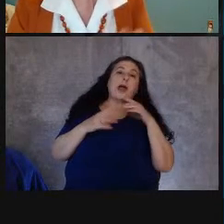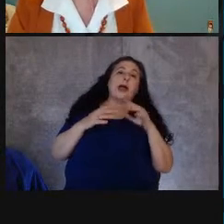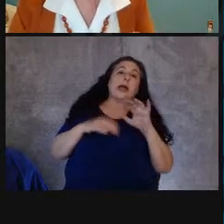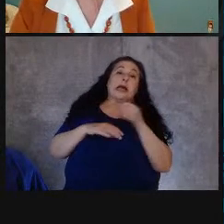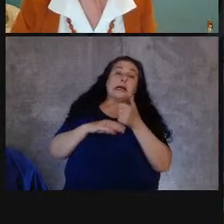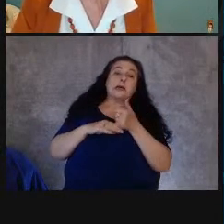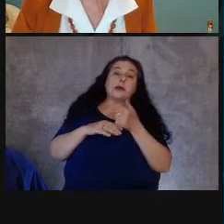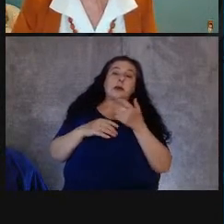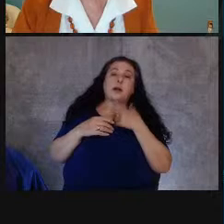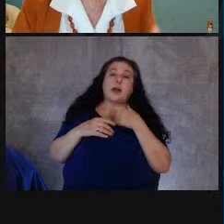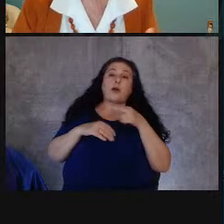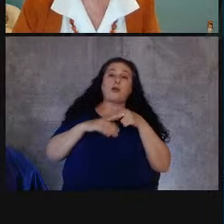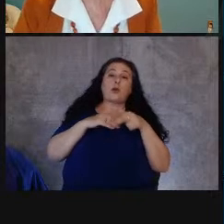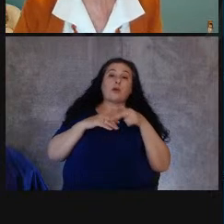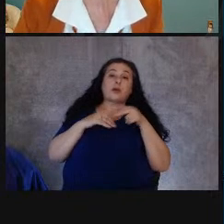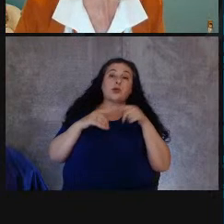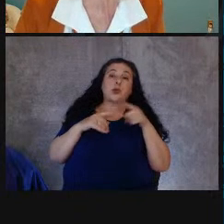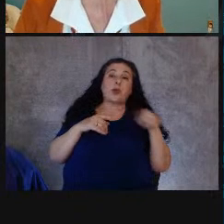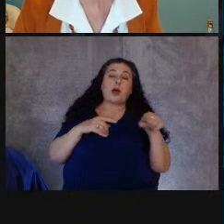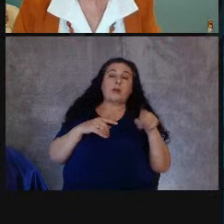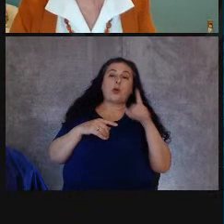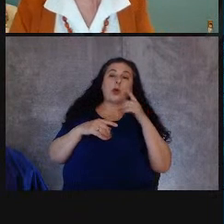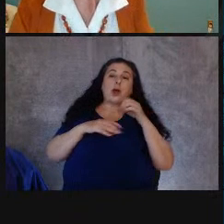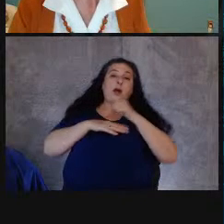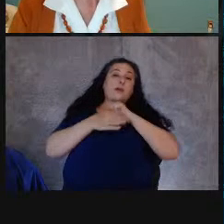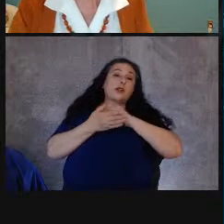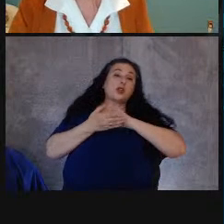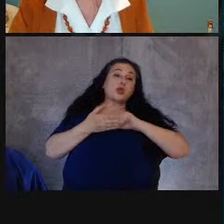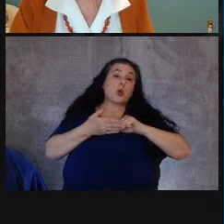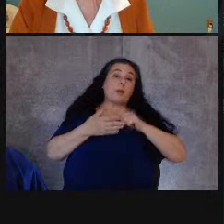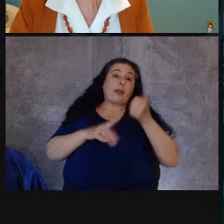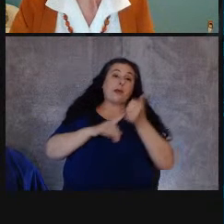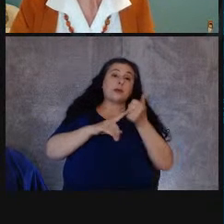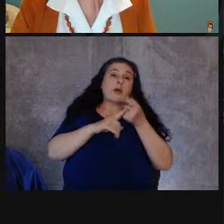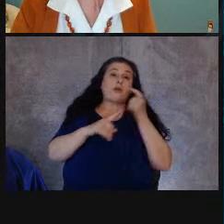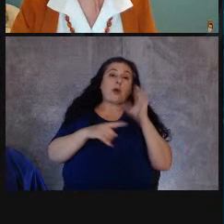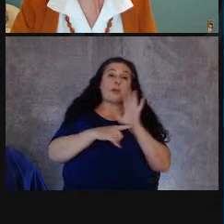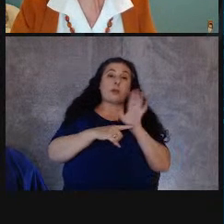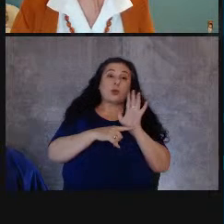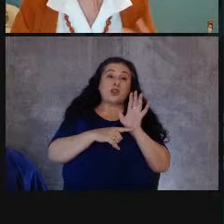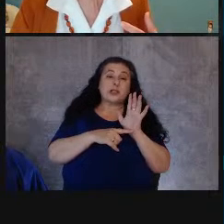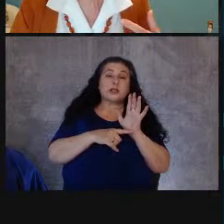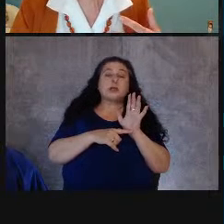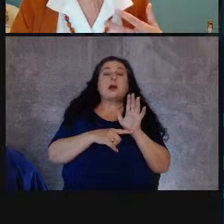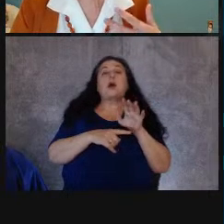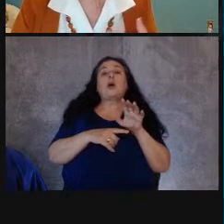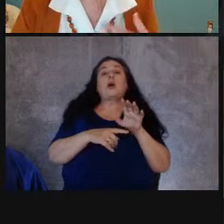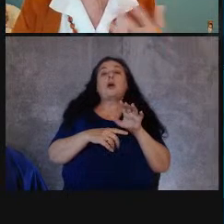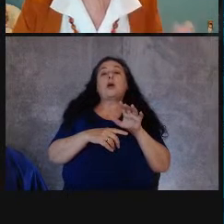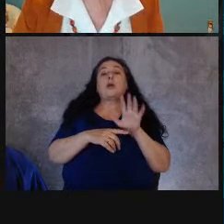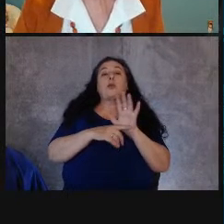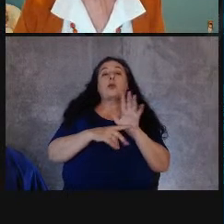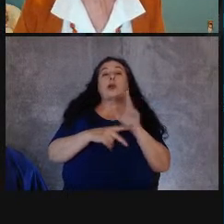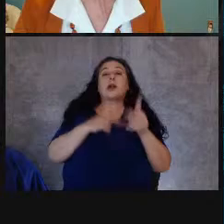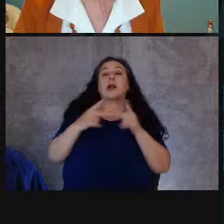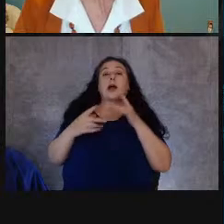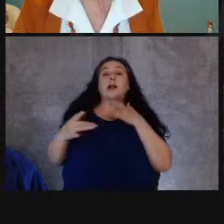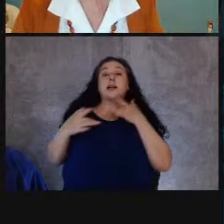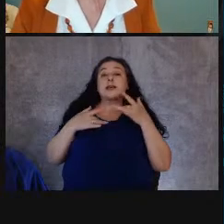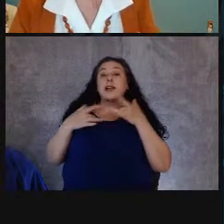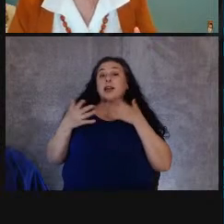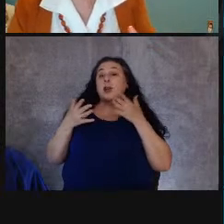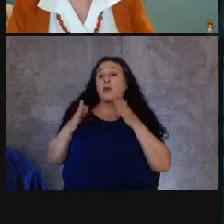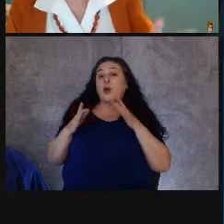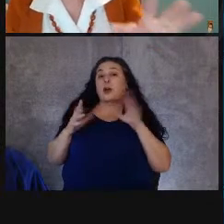because we have references to them or we have the scripts themselves. And so movies were kind of an exciting way to